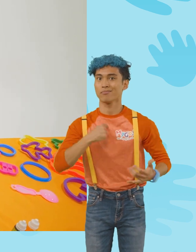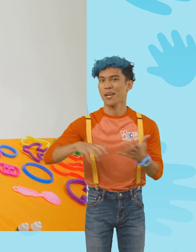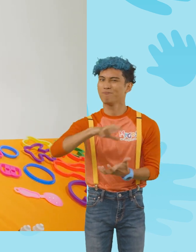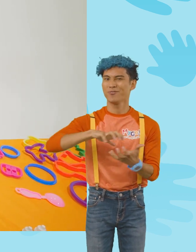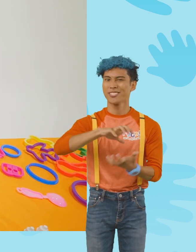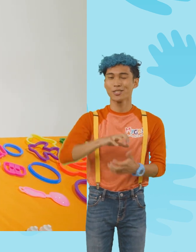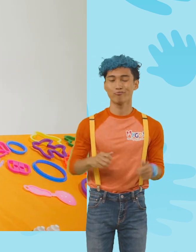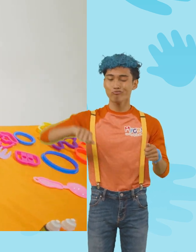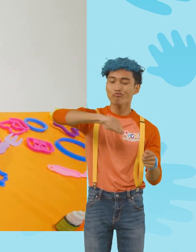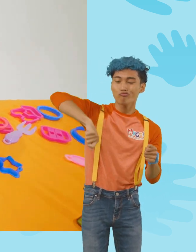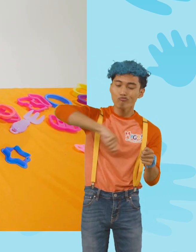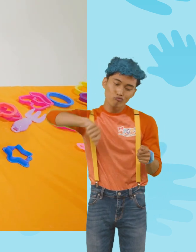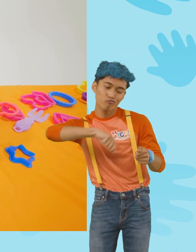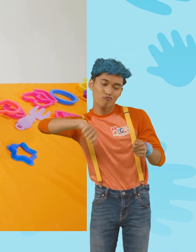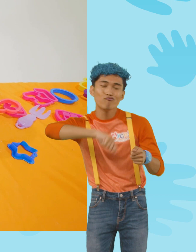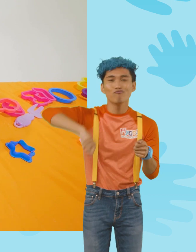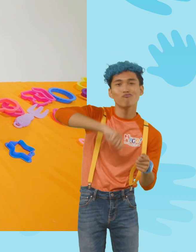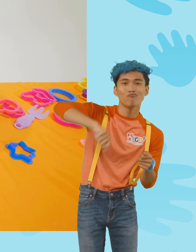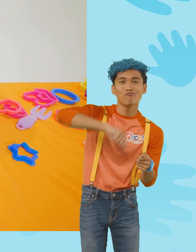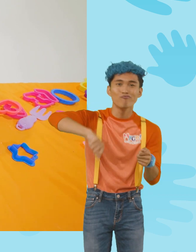gotta mix it up.